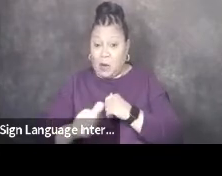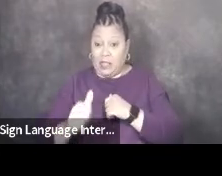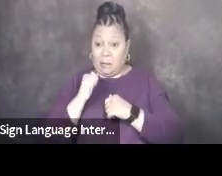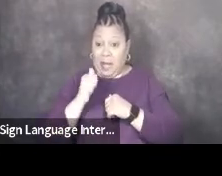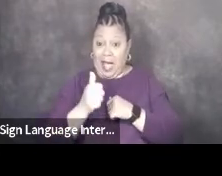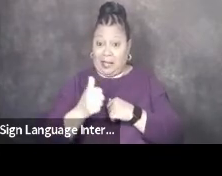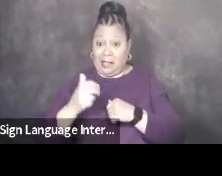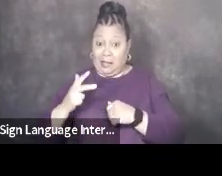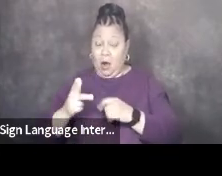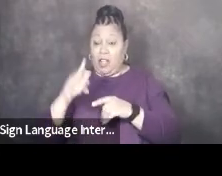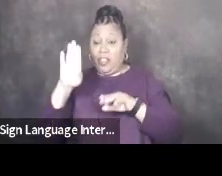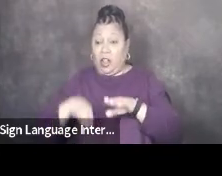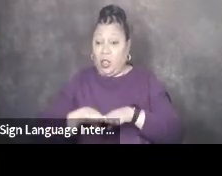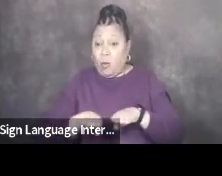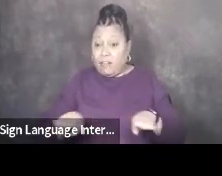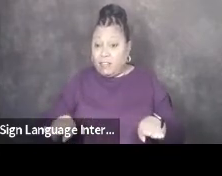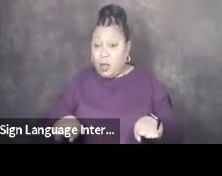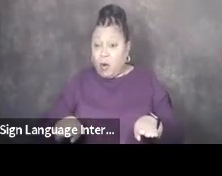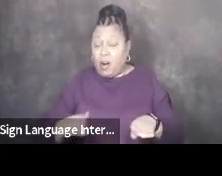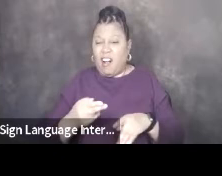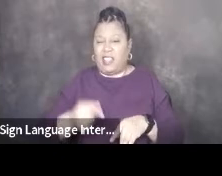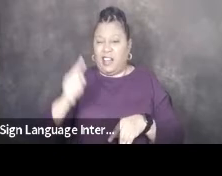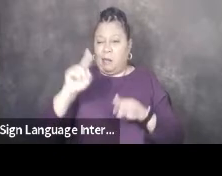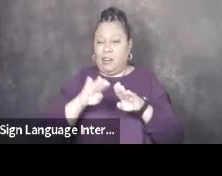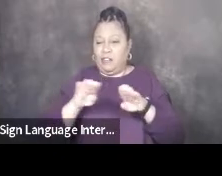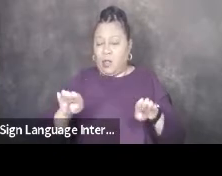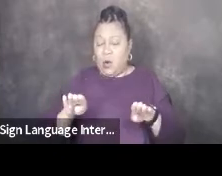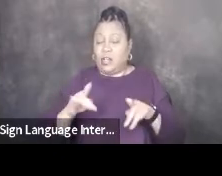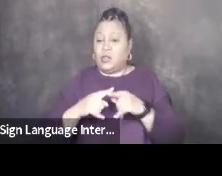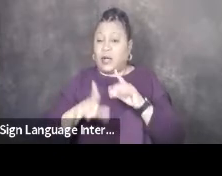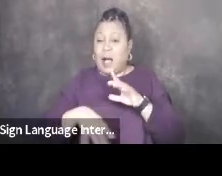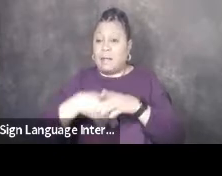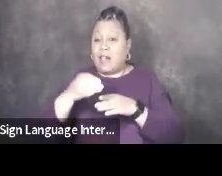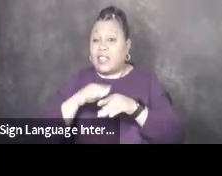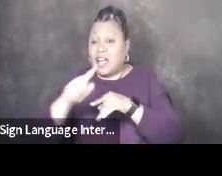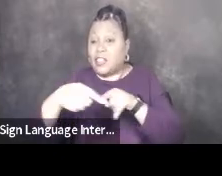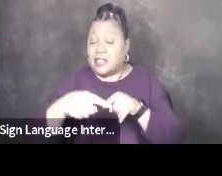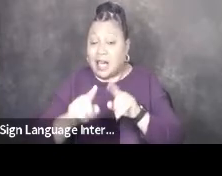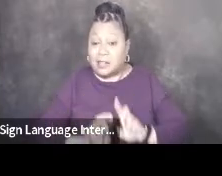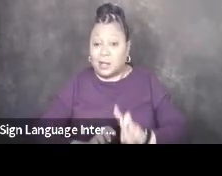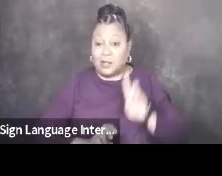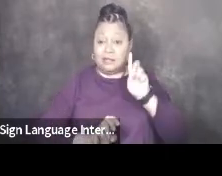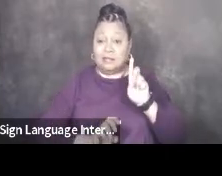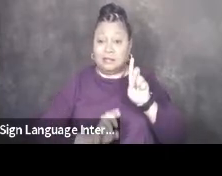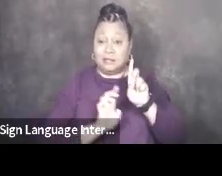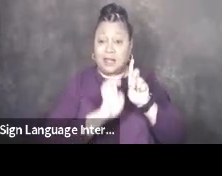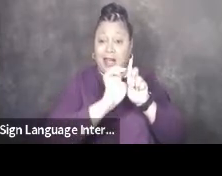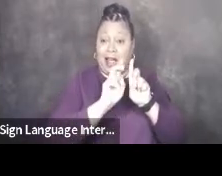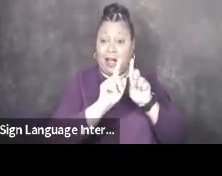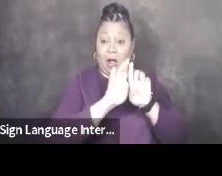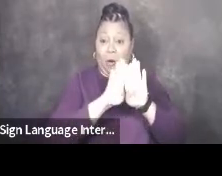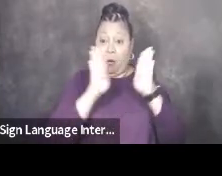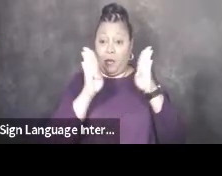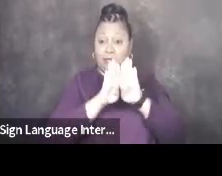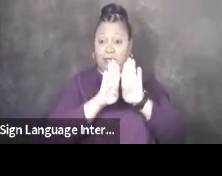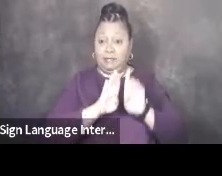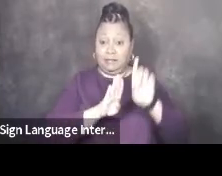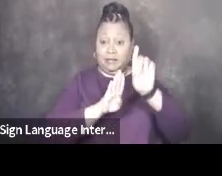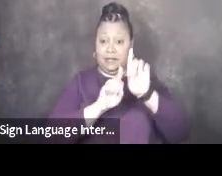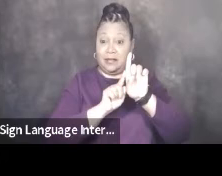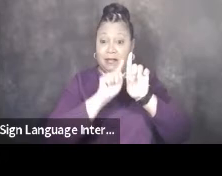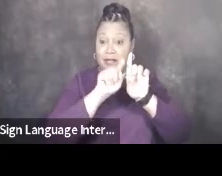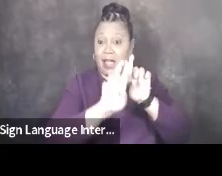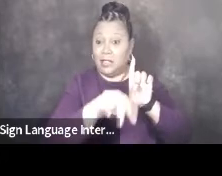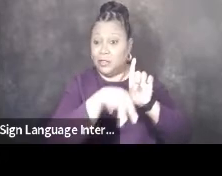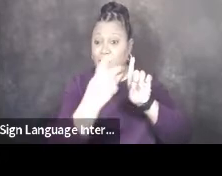side, on the lower floor or the upper floor, and then you come out the other side. So you're kind of doing a straight shot through the elevator rather than being able to